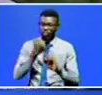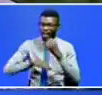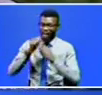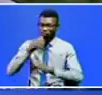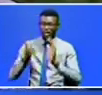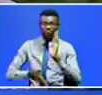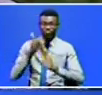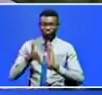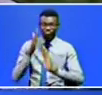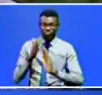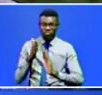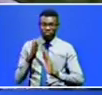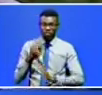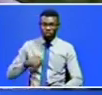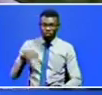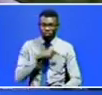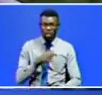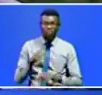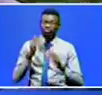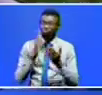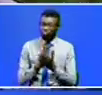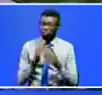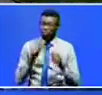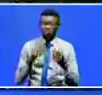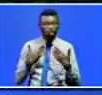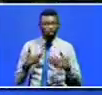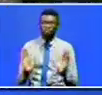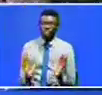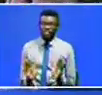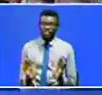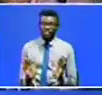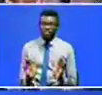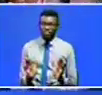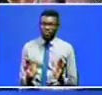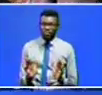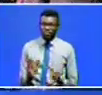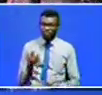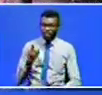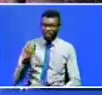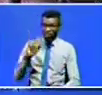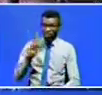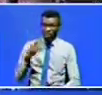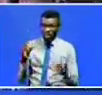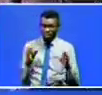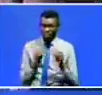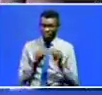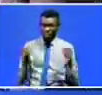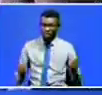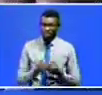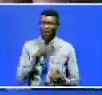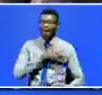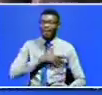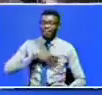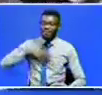action, we are going to lose that part of the country. Back in the capital city, a meeting was convened by Marsabit